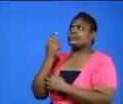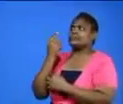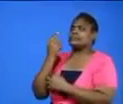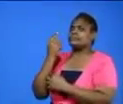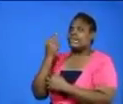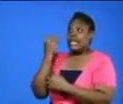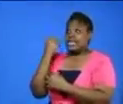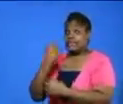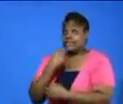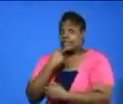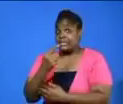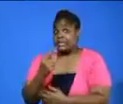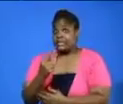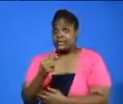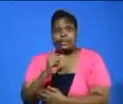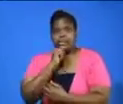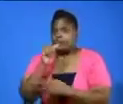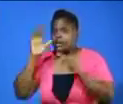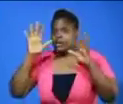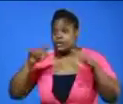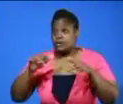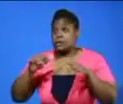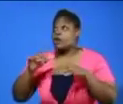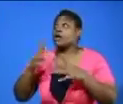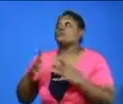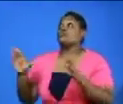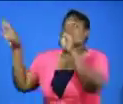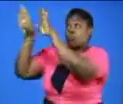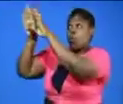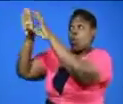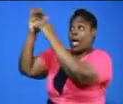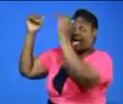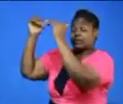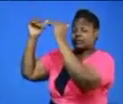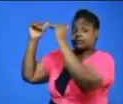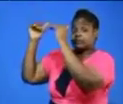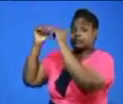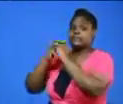if I tell them there won't be no rain, will you shut up the heaven?